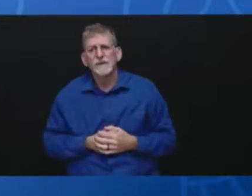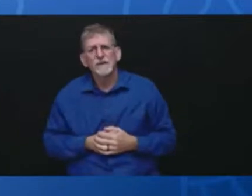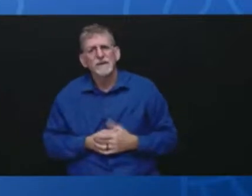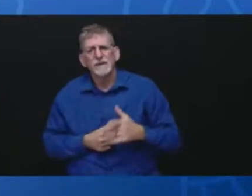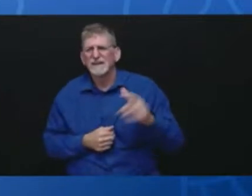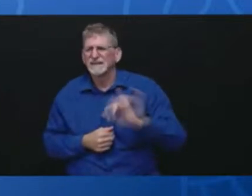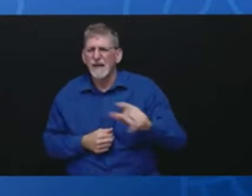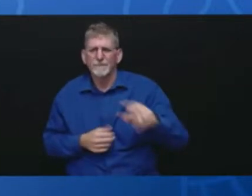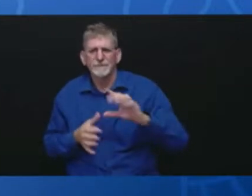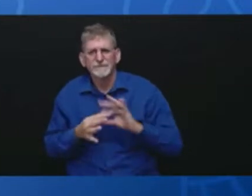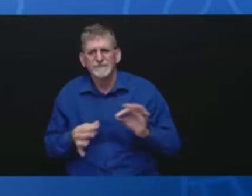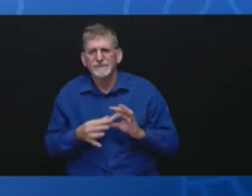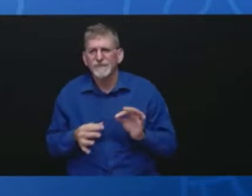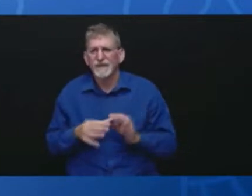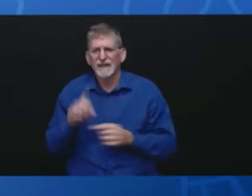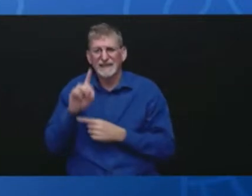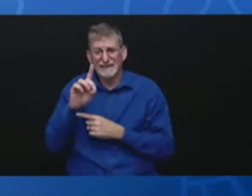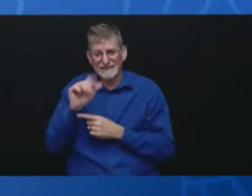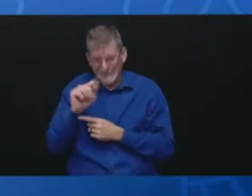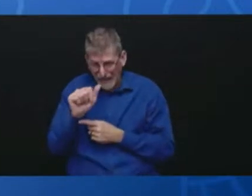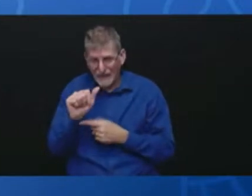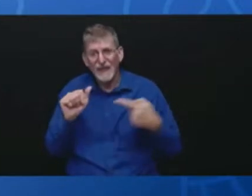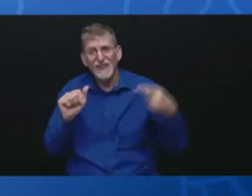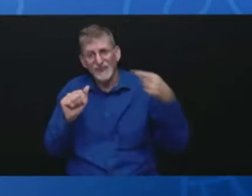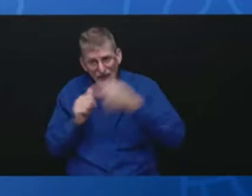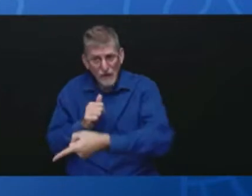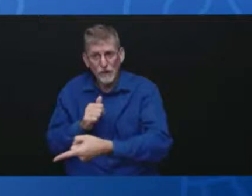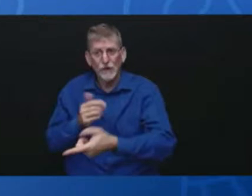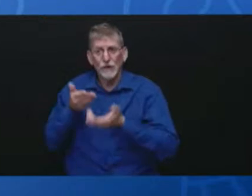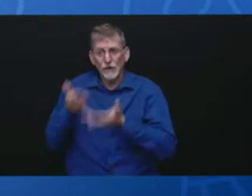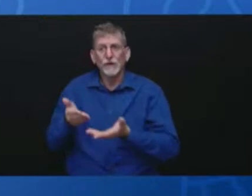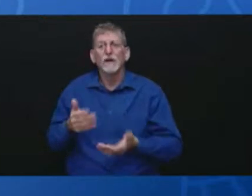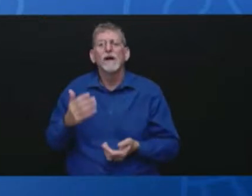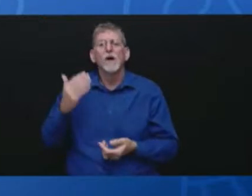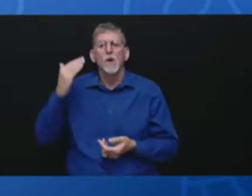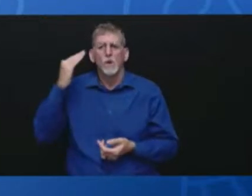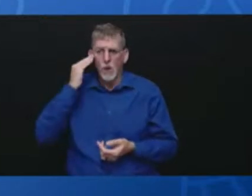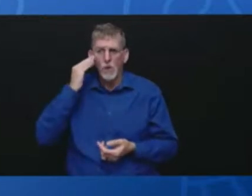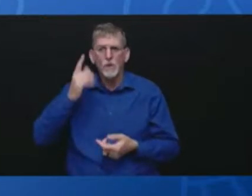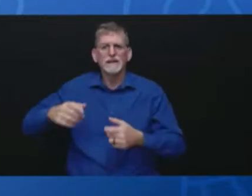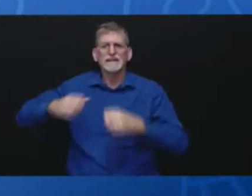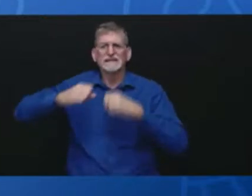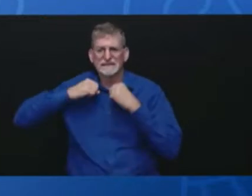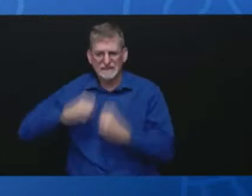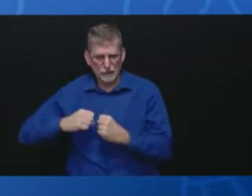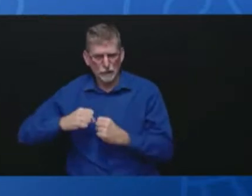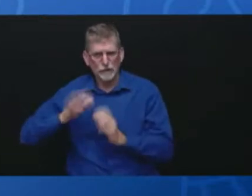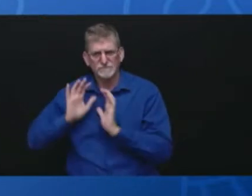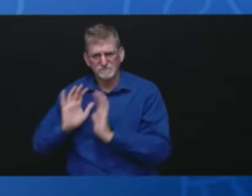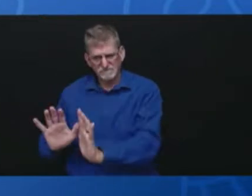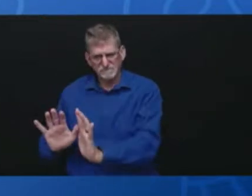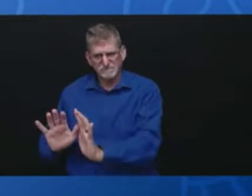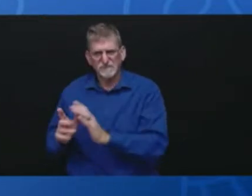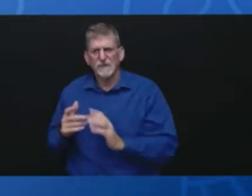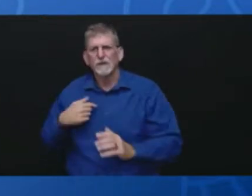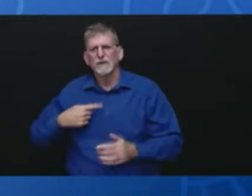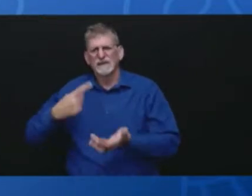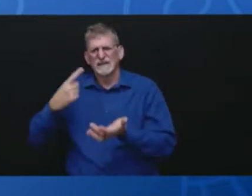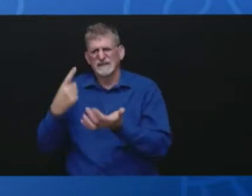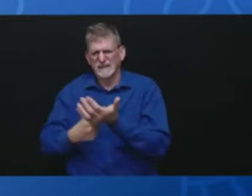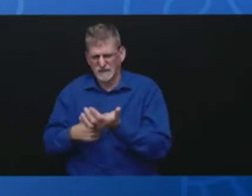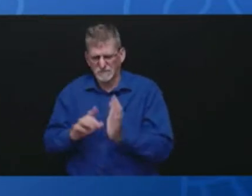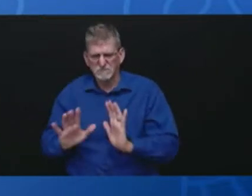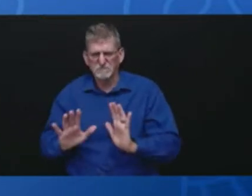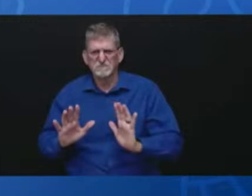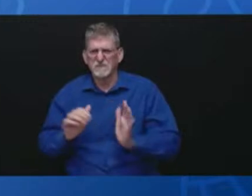your question is that we know it is secure. And that is all I'll discuss about the nature of where it sits